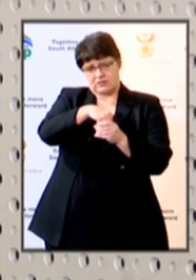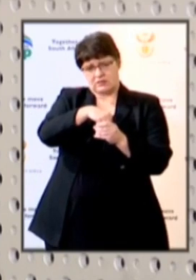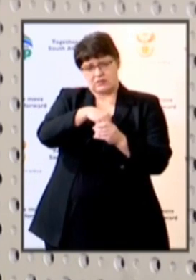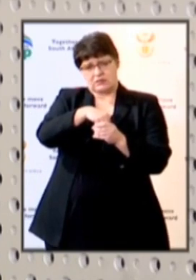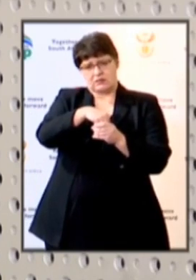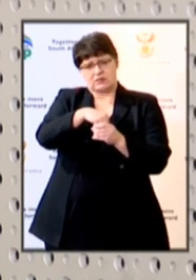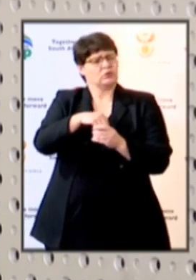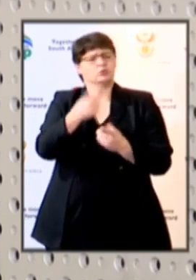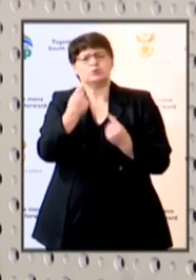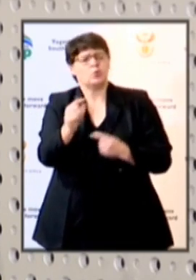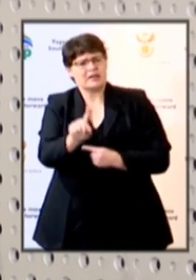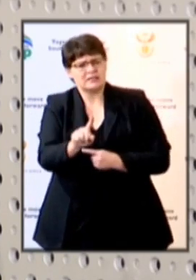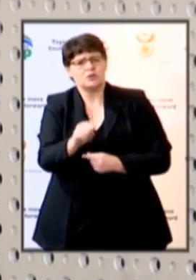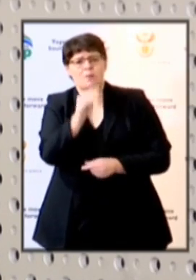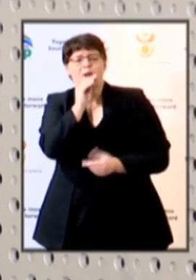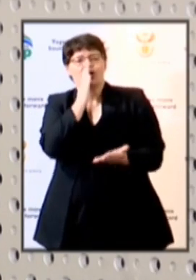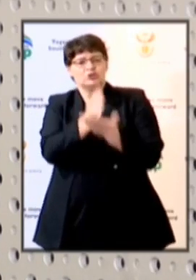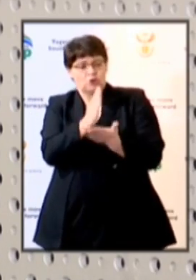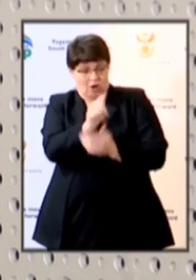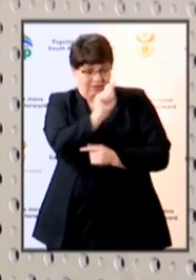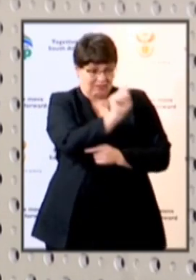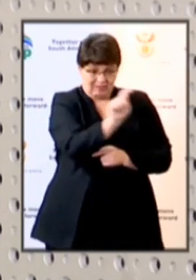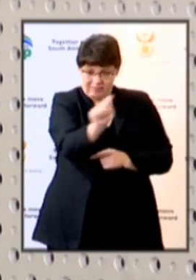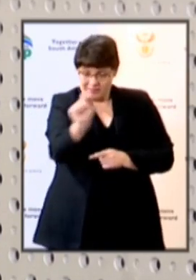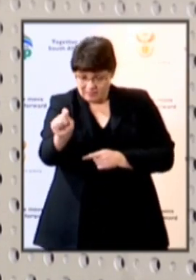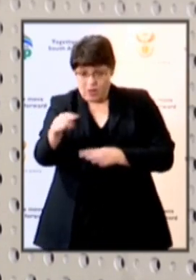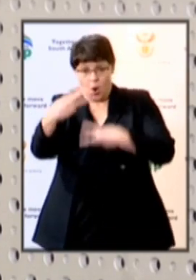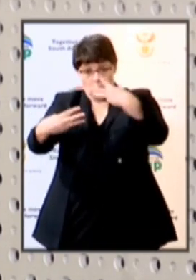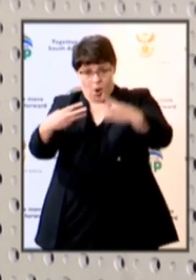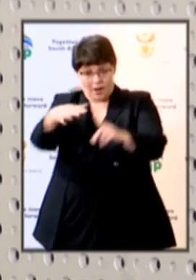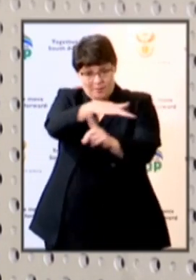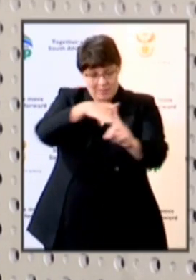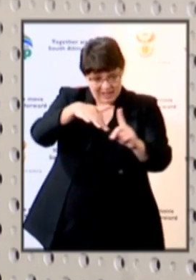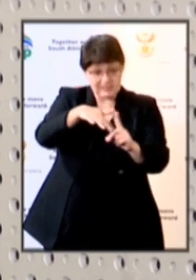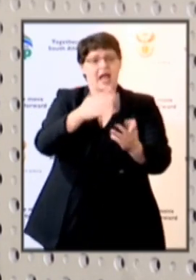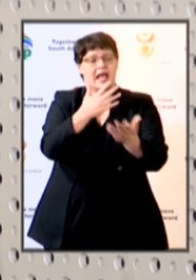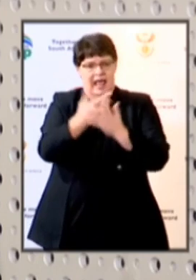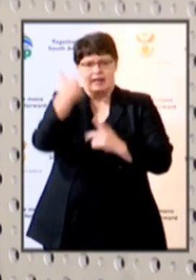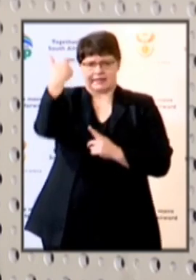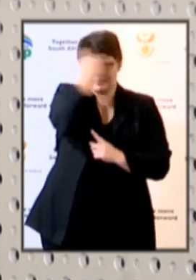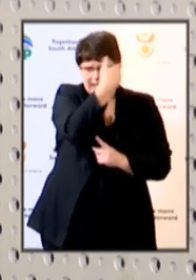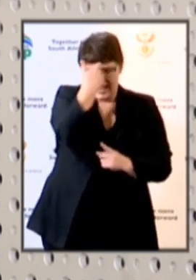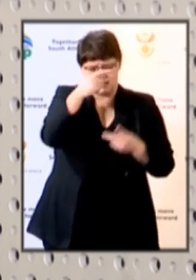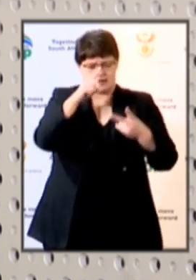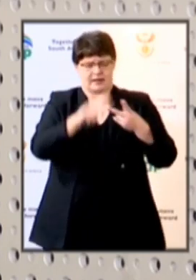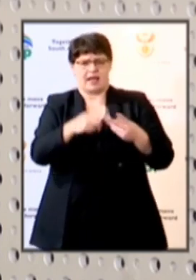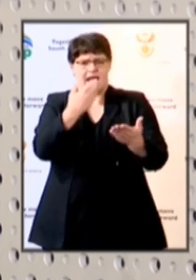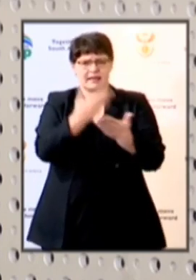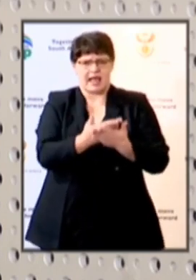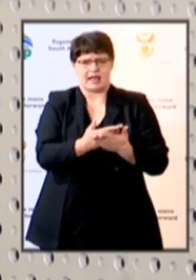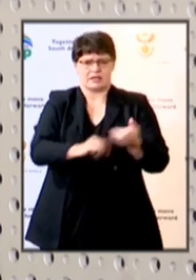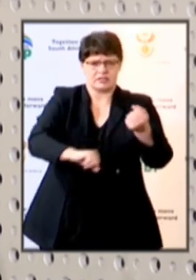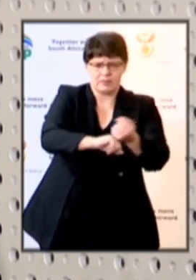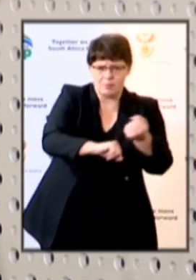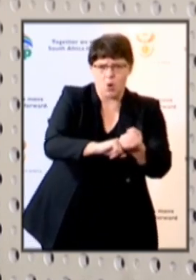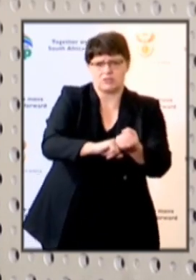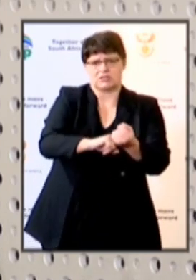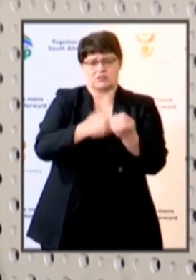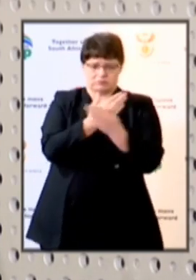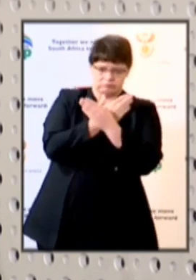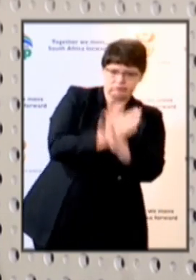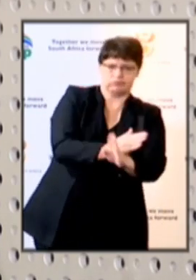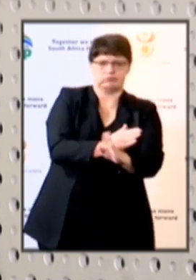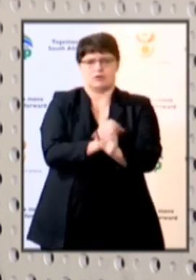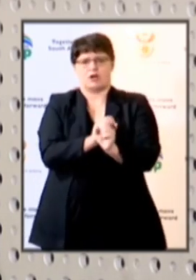right measures in place at workplace level to support a